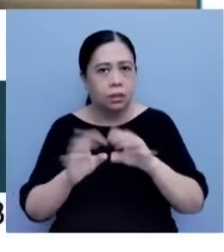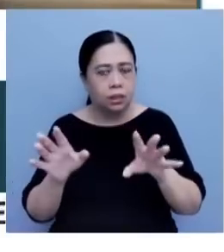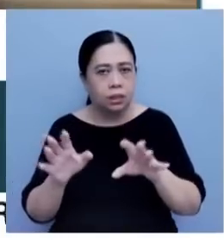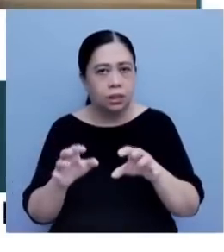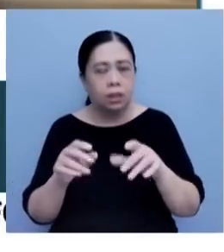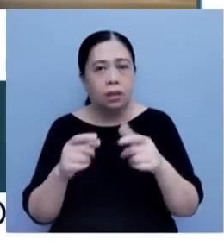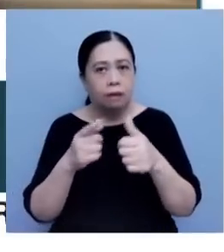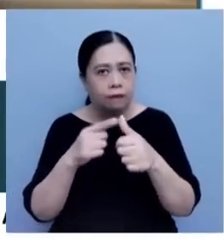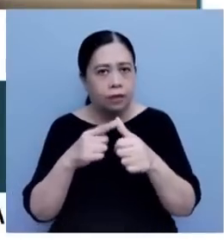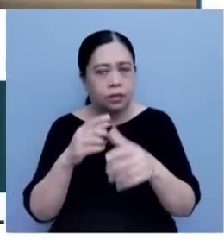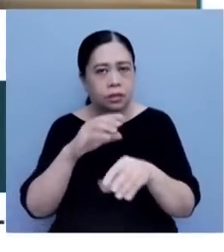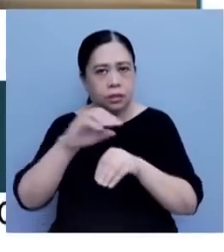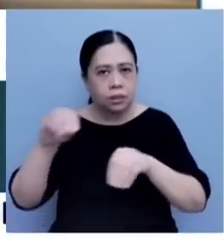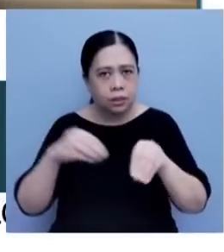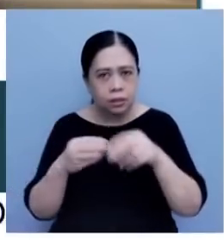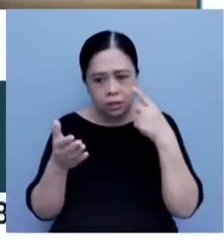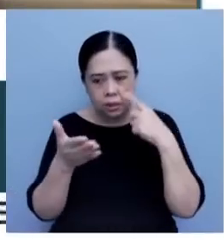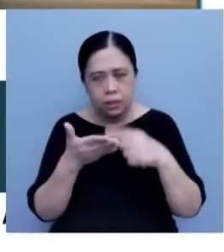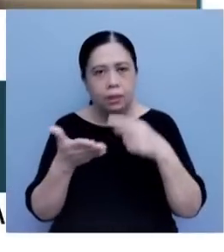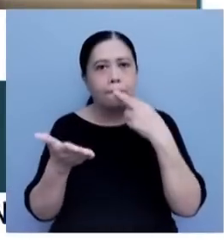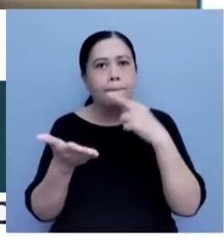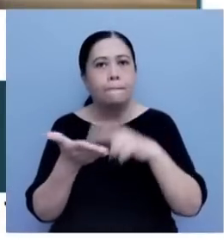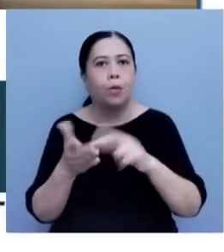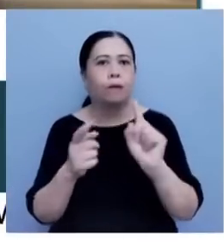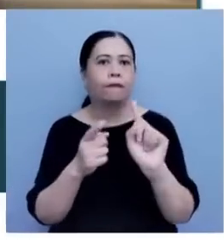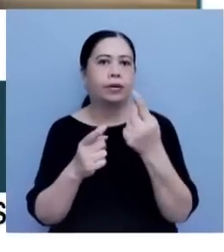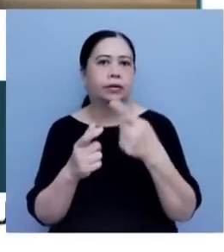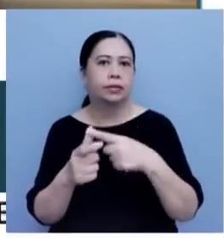until the report is